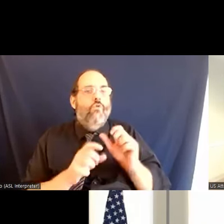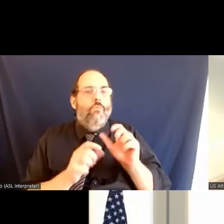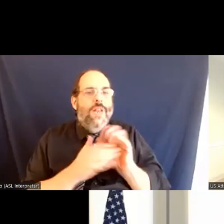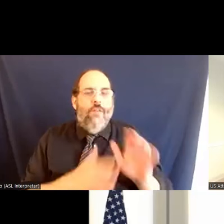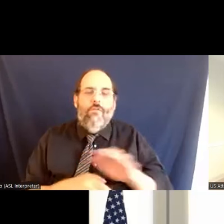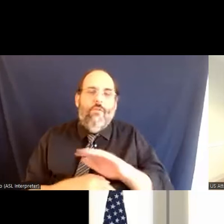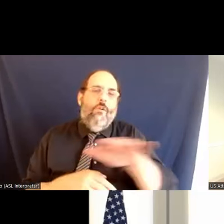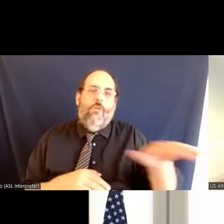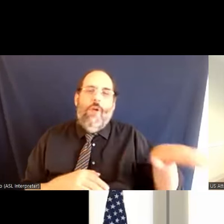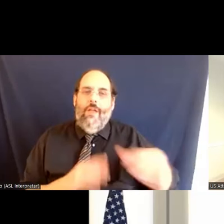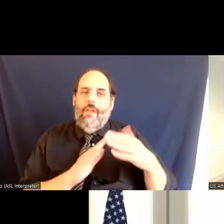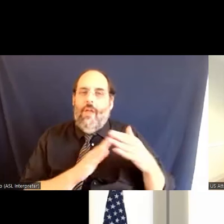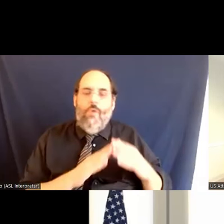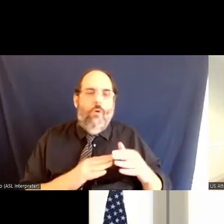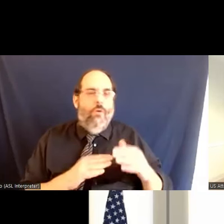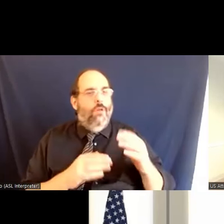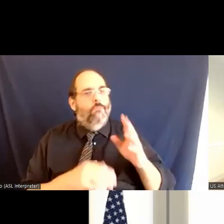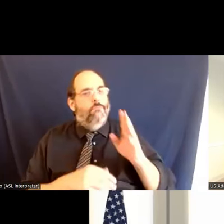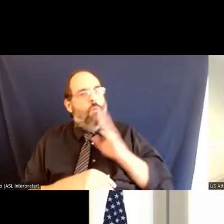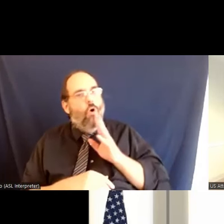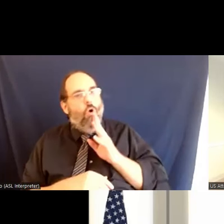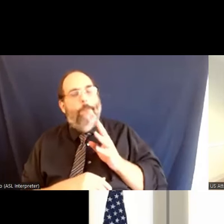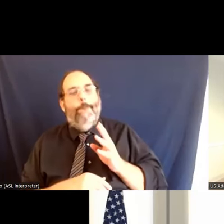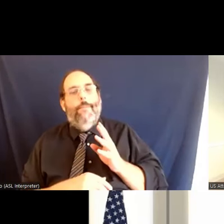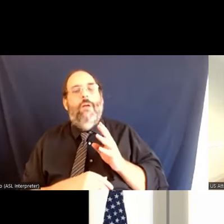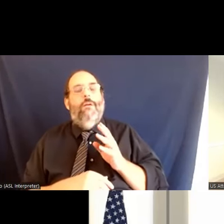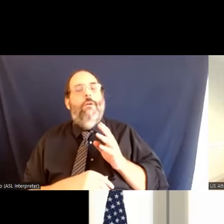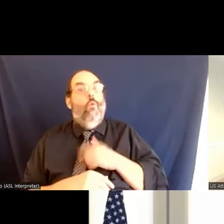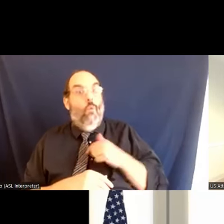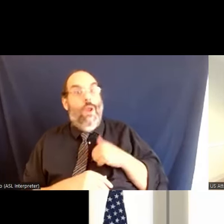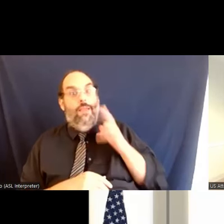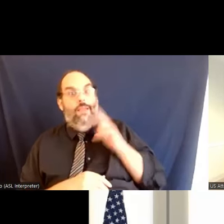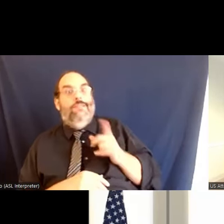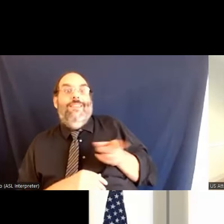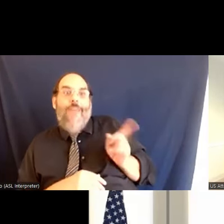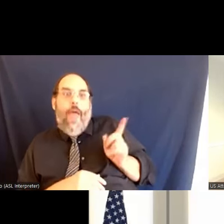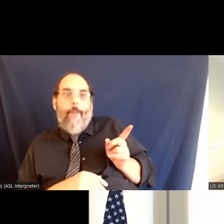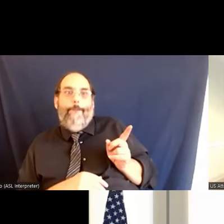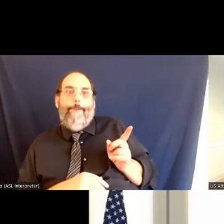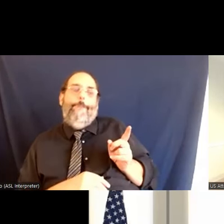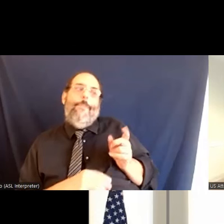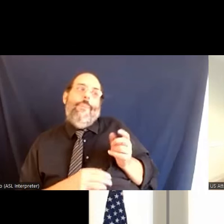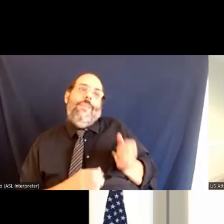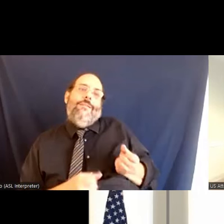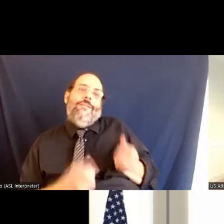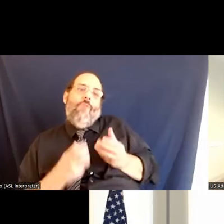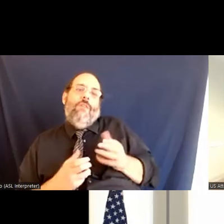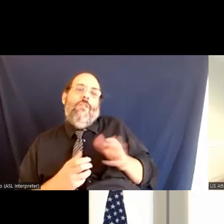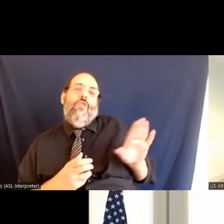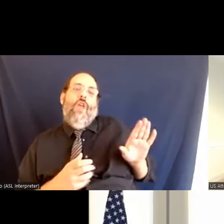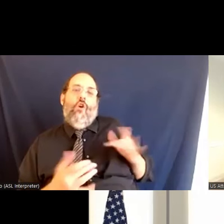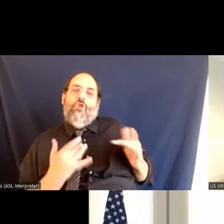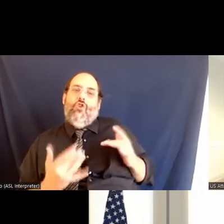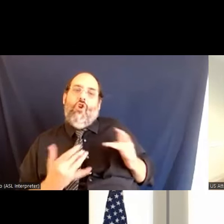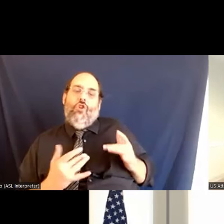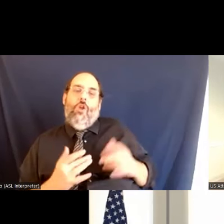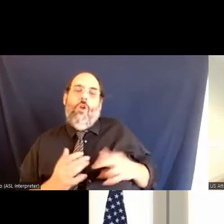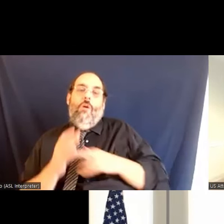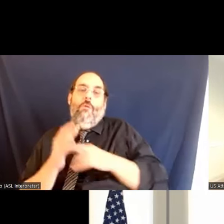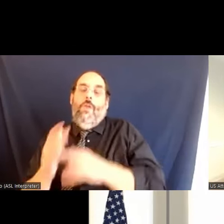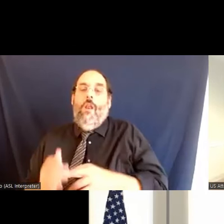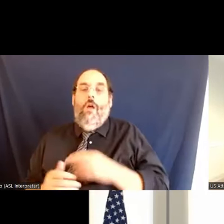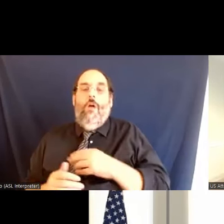from around the community, and largely listened to them express their concern. Representatives of the Jewish and